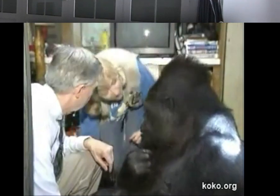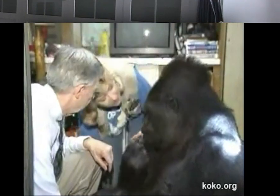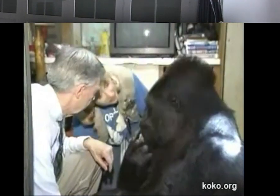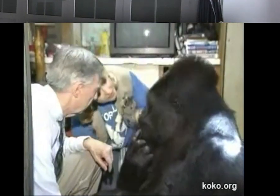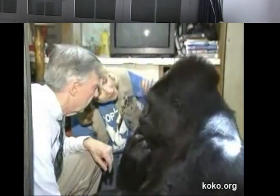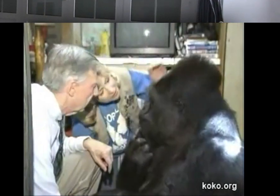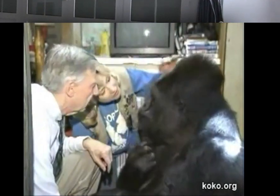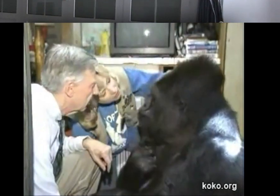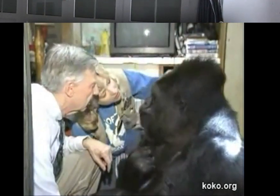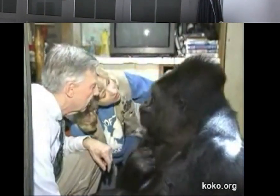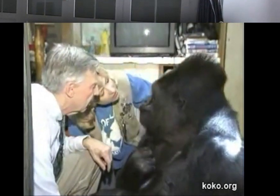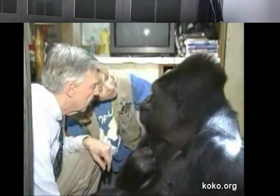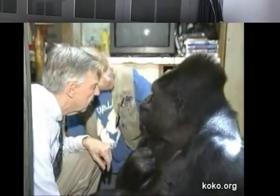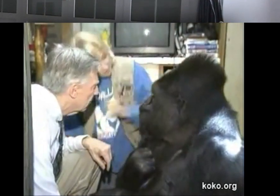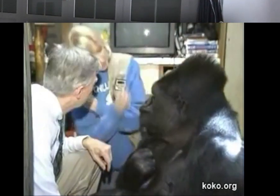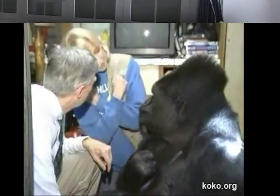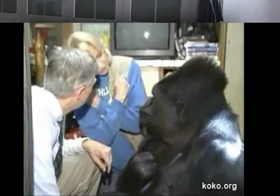honey.